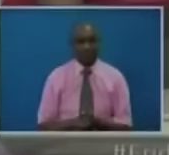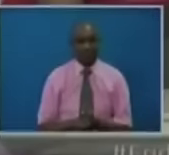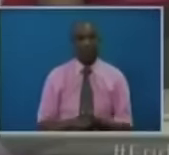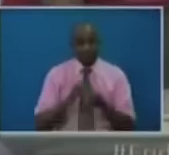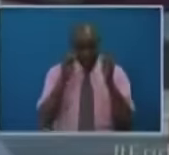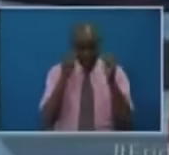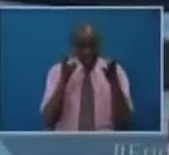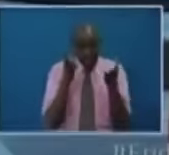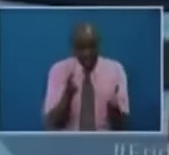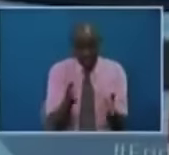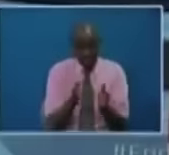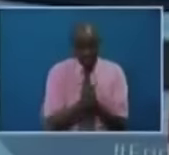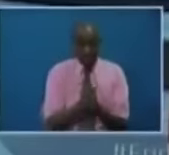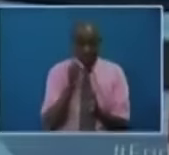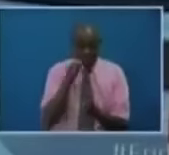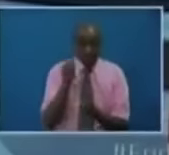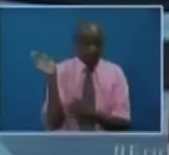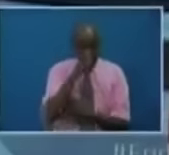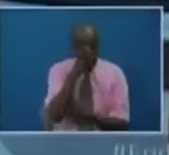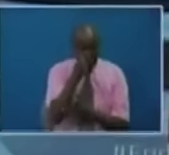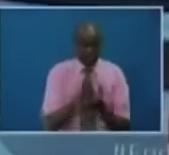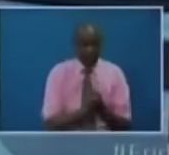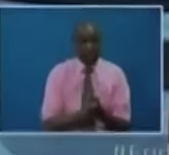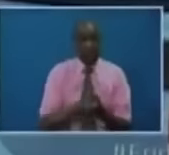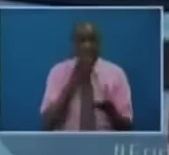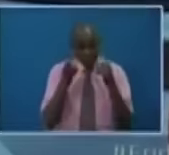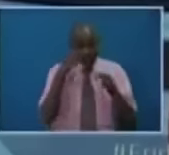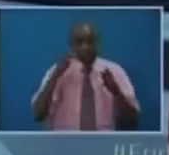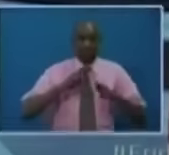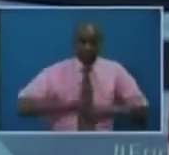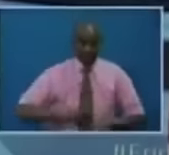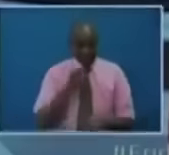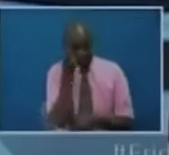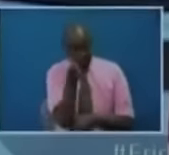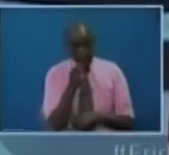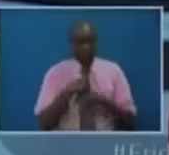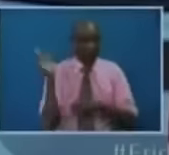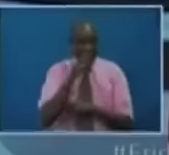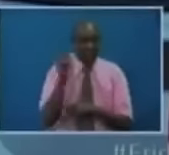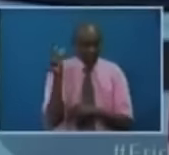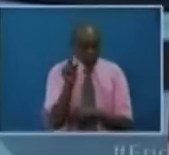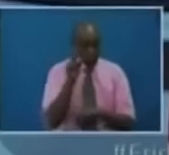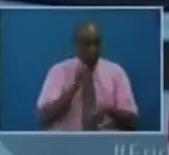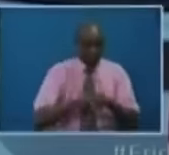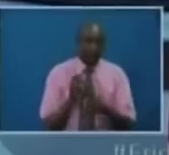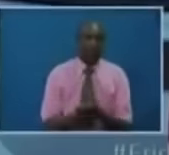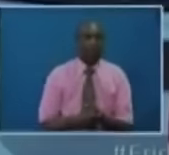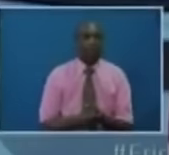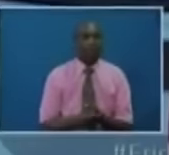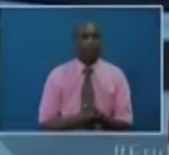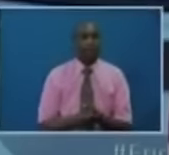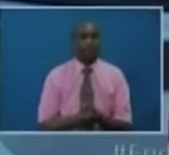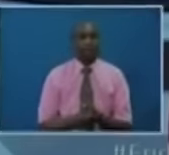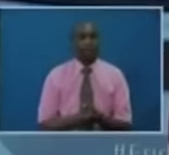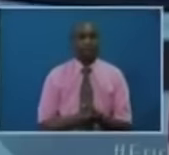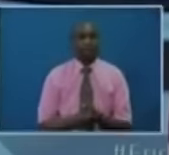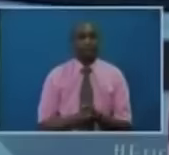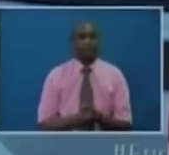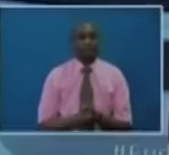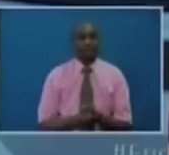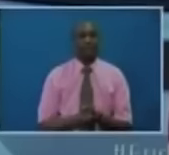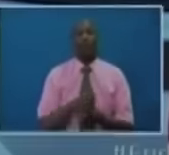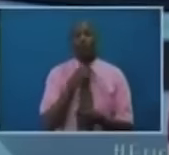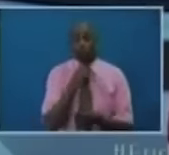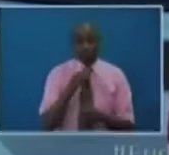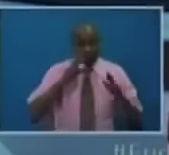All right, so we'll be getting back there. Seems like they have taken a break, but we'll be going back there shortly. All right, so we want